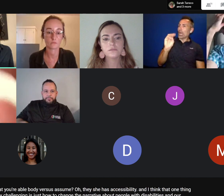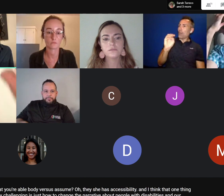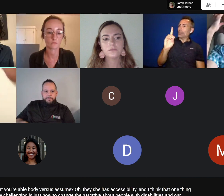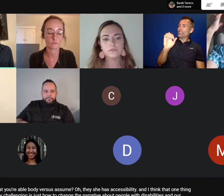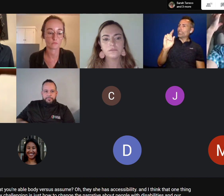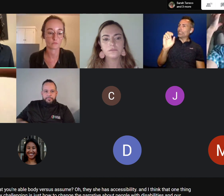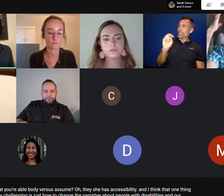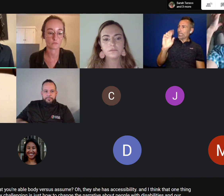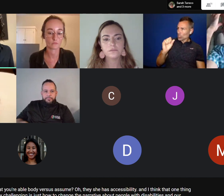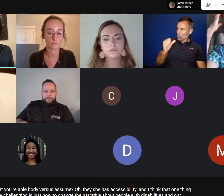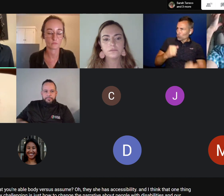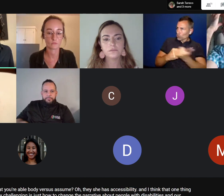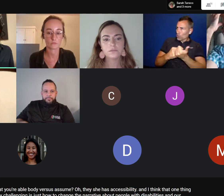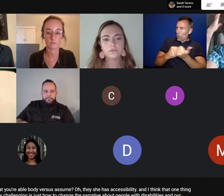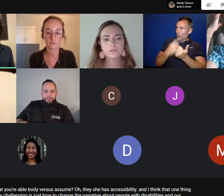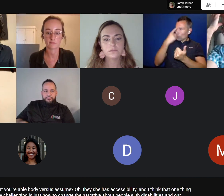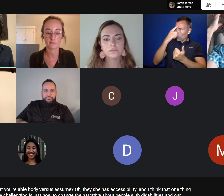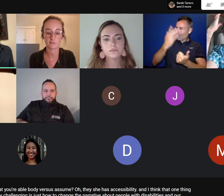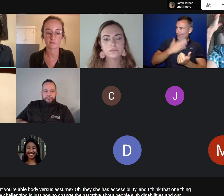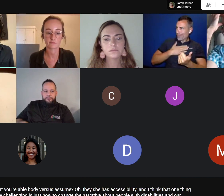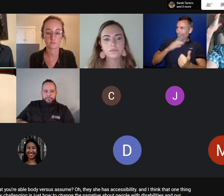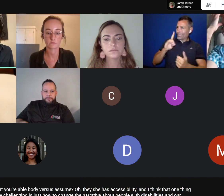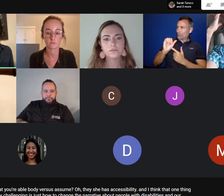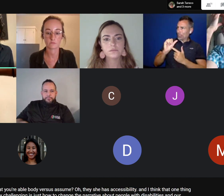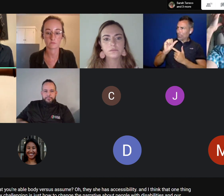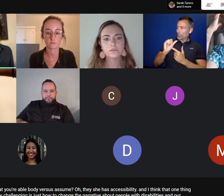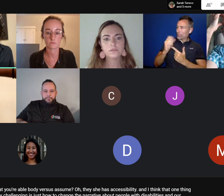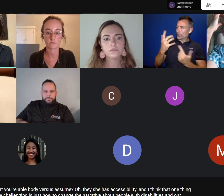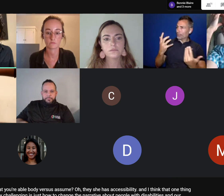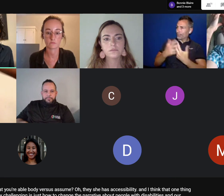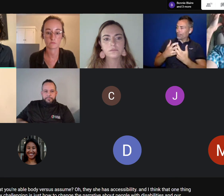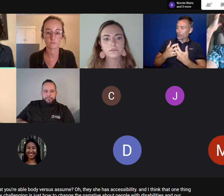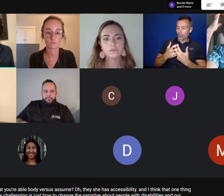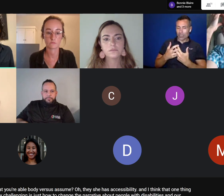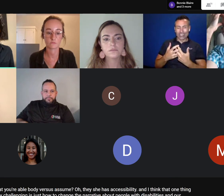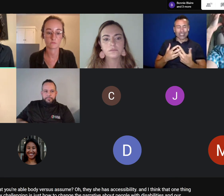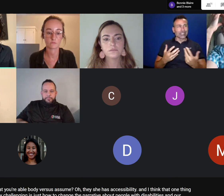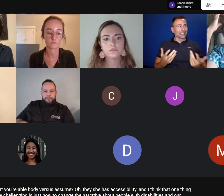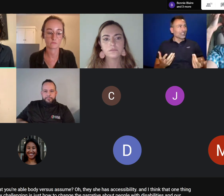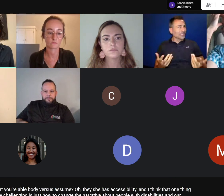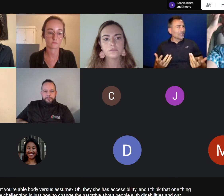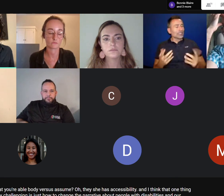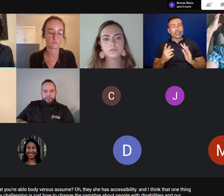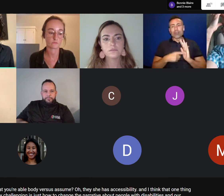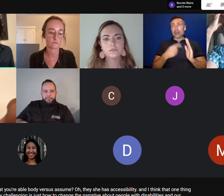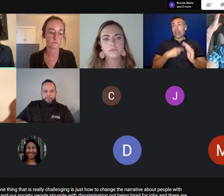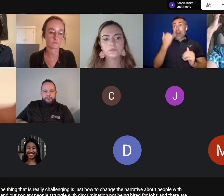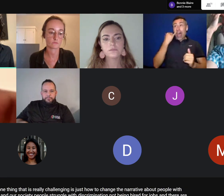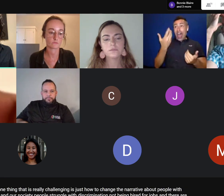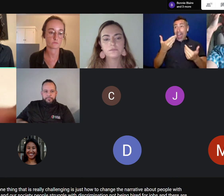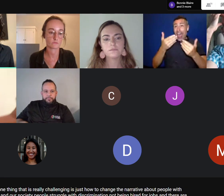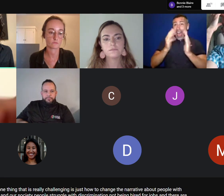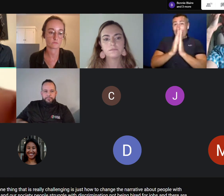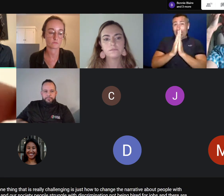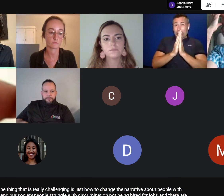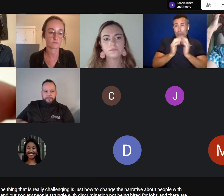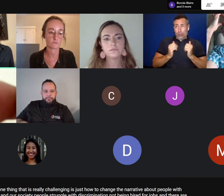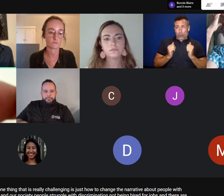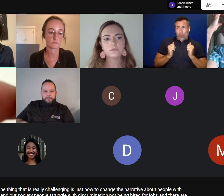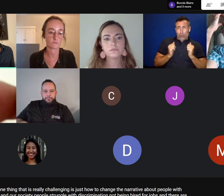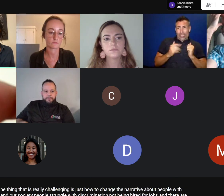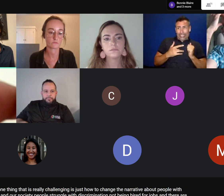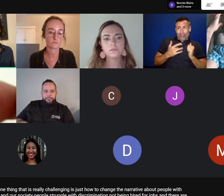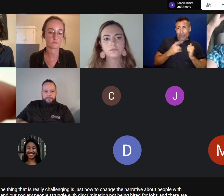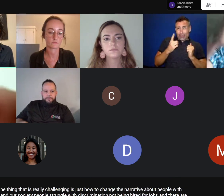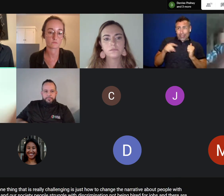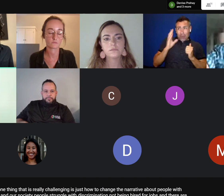ableism perspective, I used to feel like I was going to bother someone if I asked for help or if I